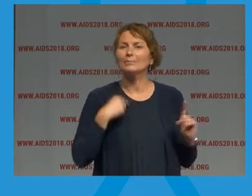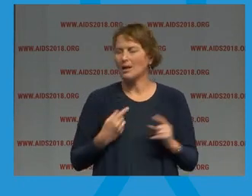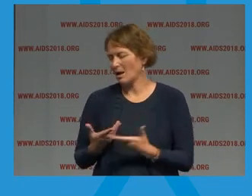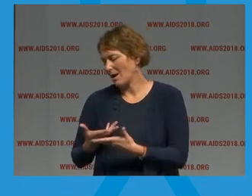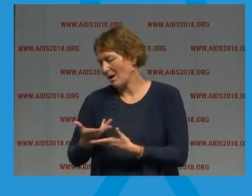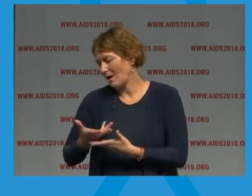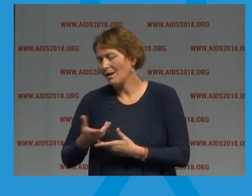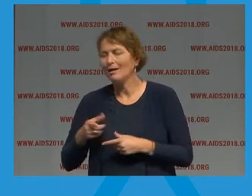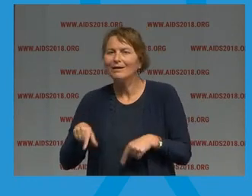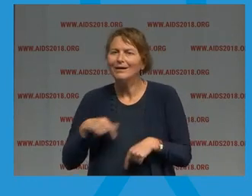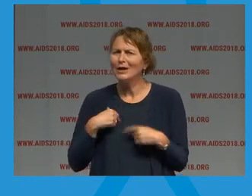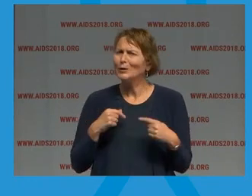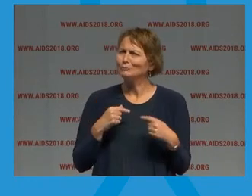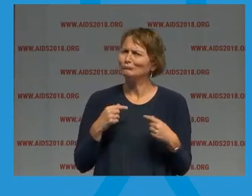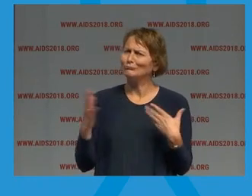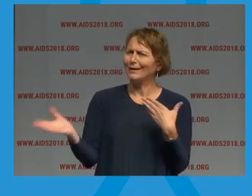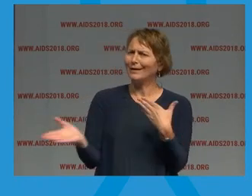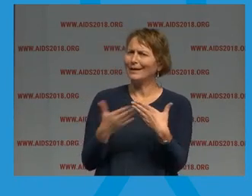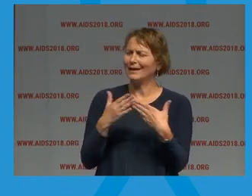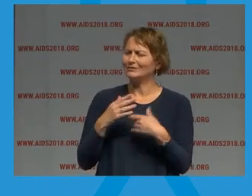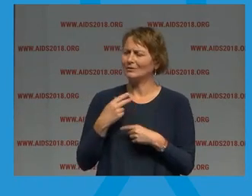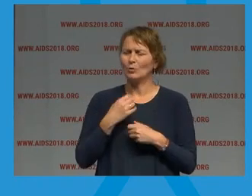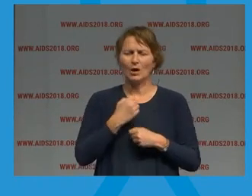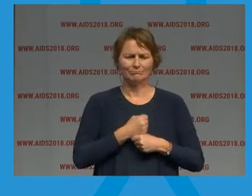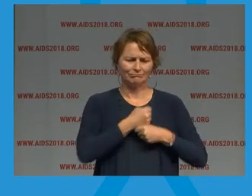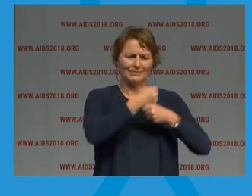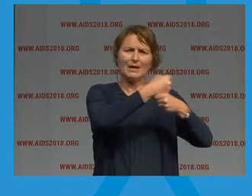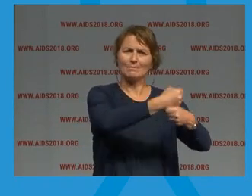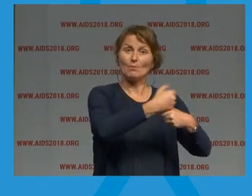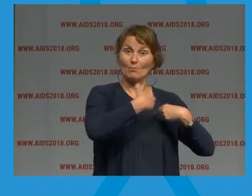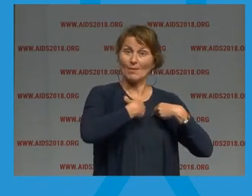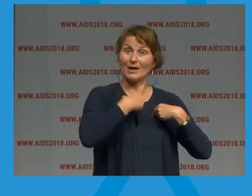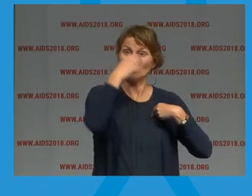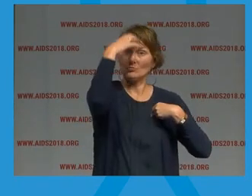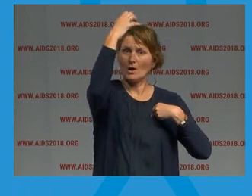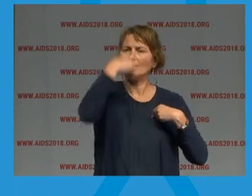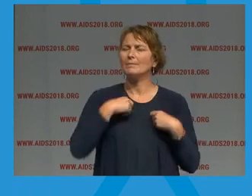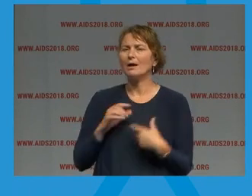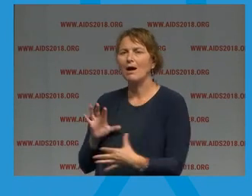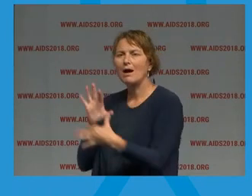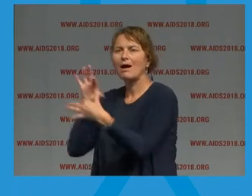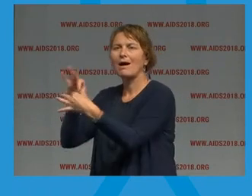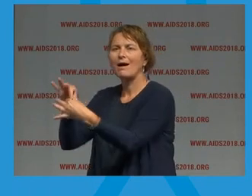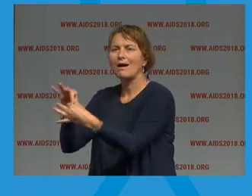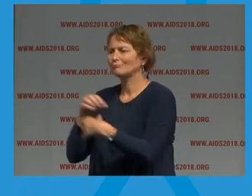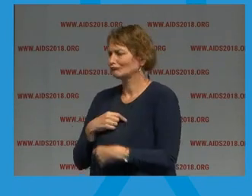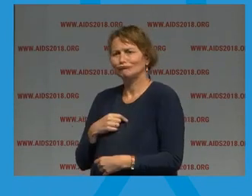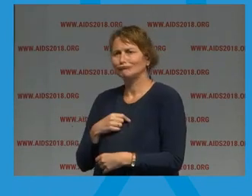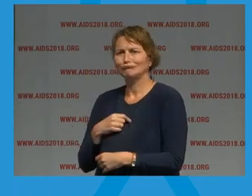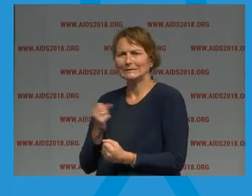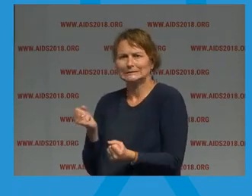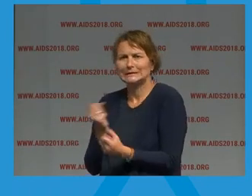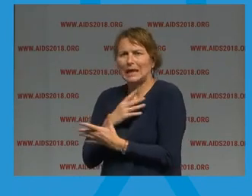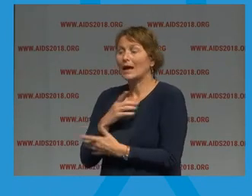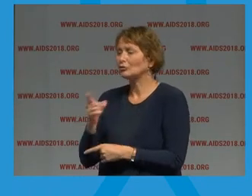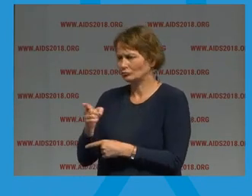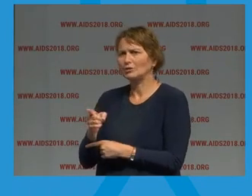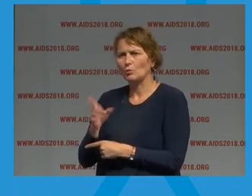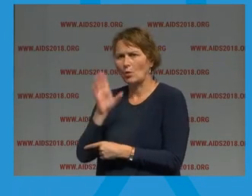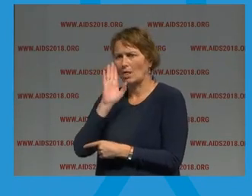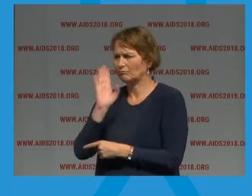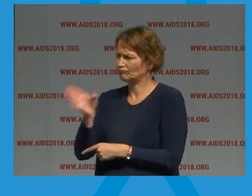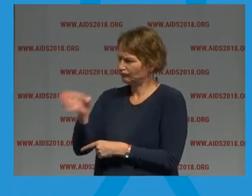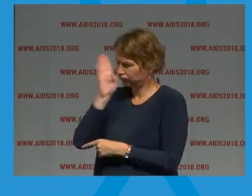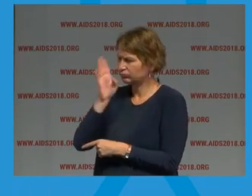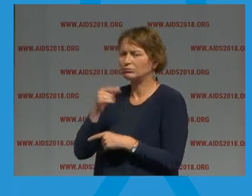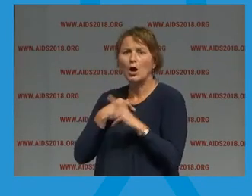I think, even as representing government, to connect with Prue, you know, because one wasn't scared. I knew she would tell us where we were going